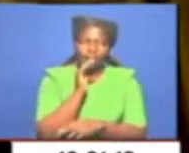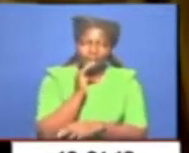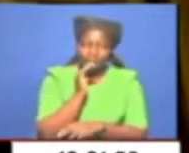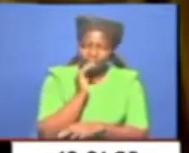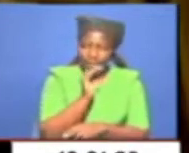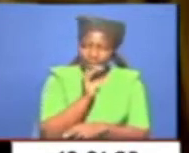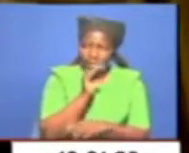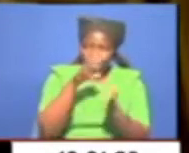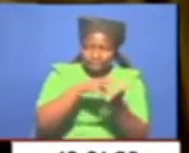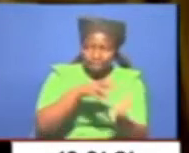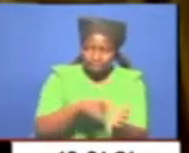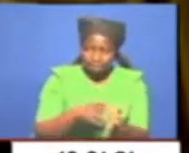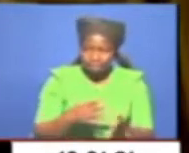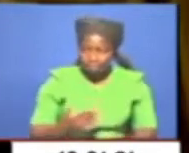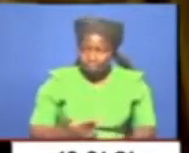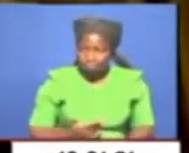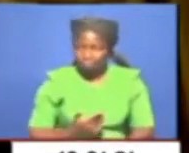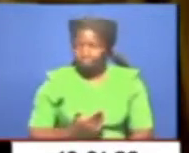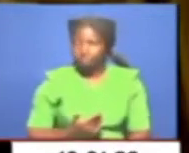development case.